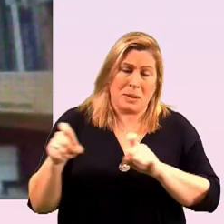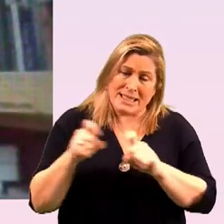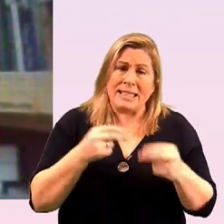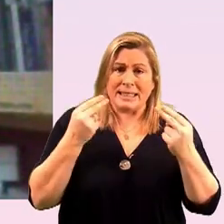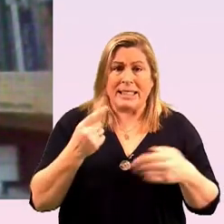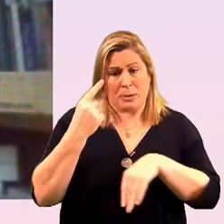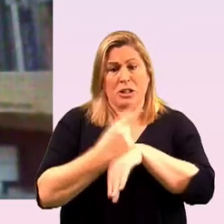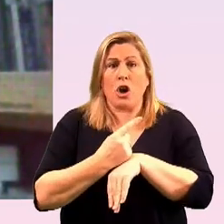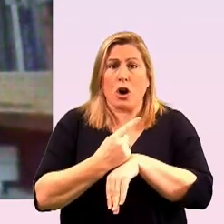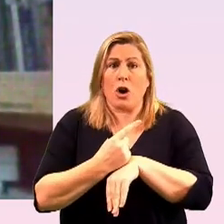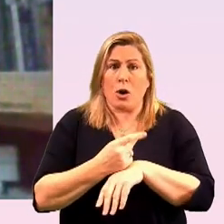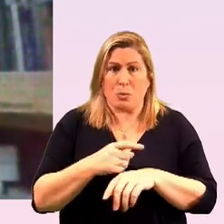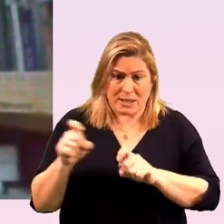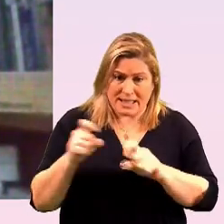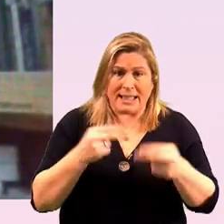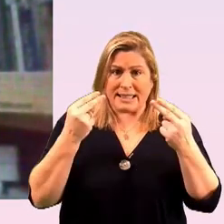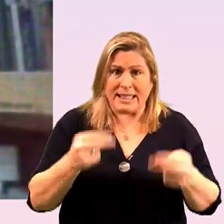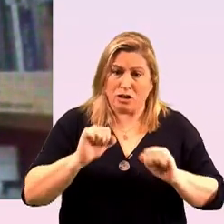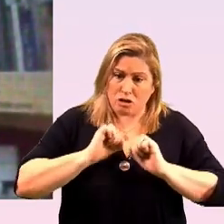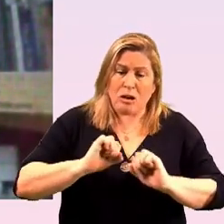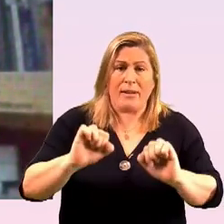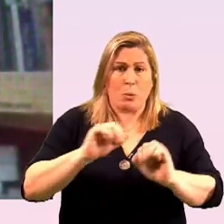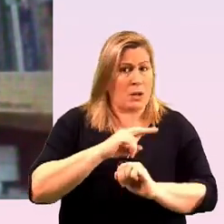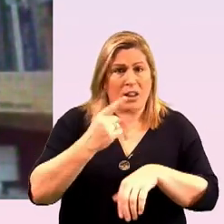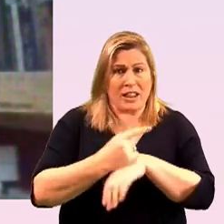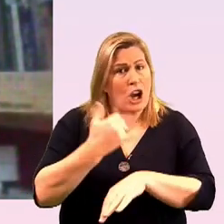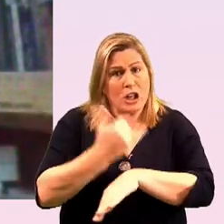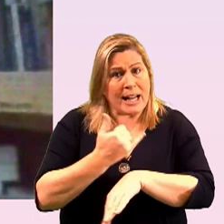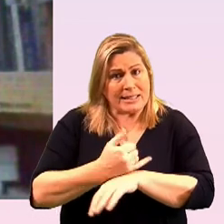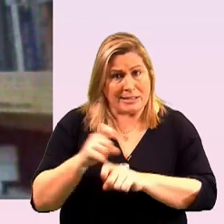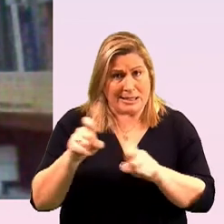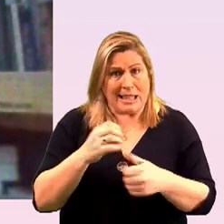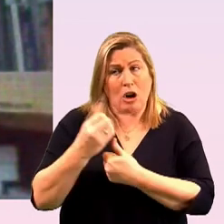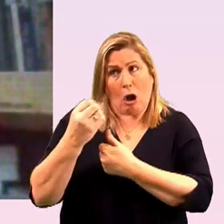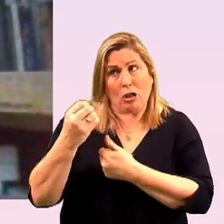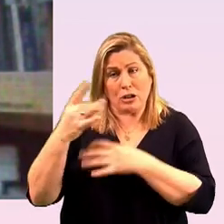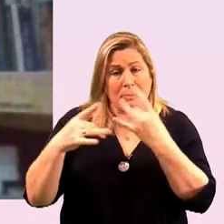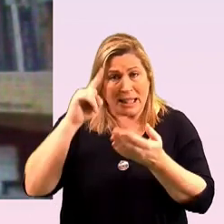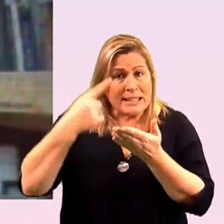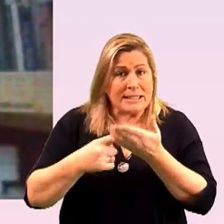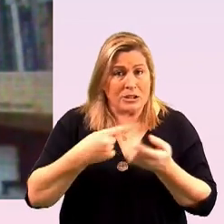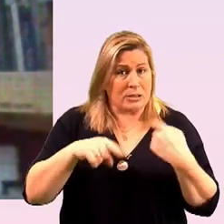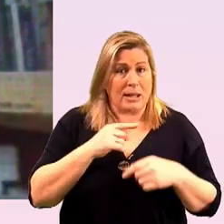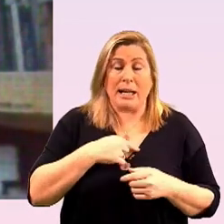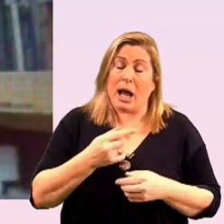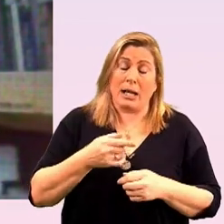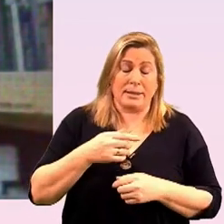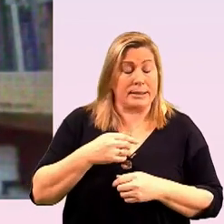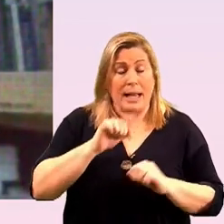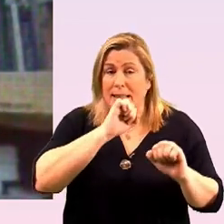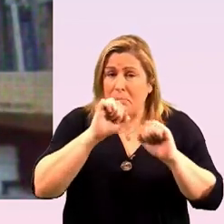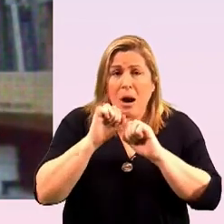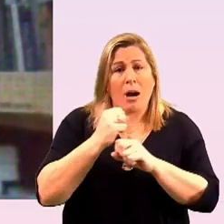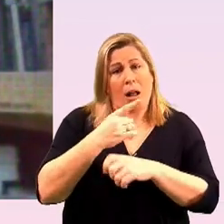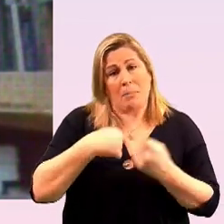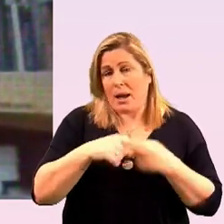there. We still need to drive for it. We're not there yet. I mean, we are making huge progress, And I admire all my colleagues who are involved in that,